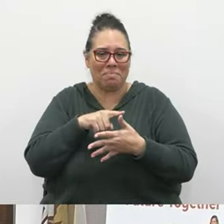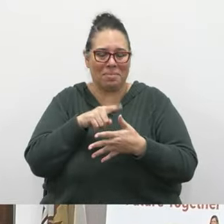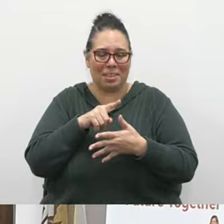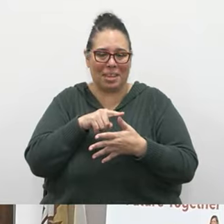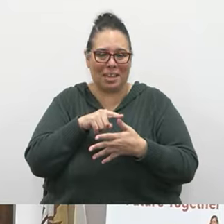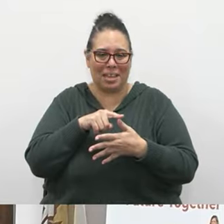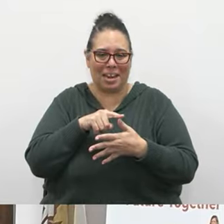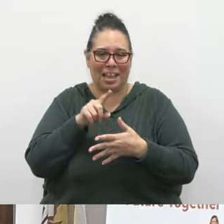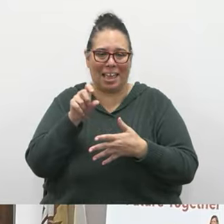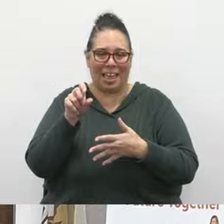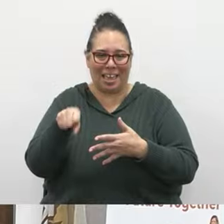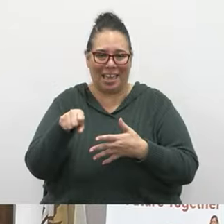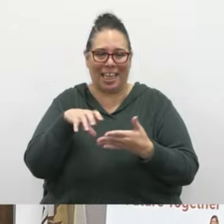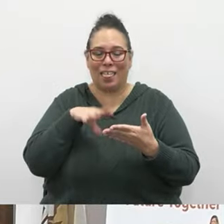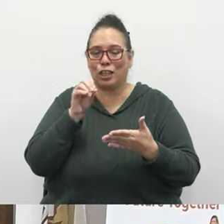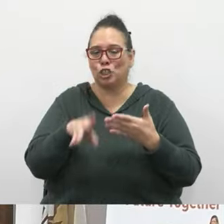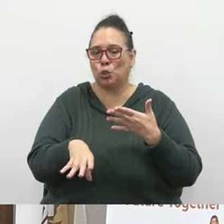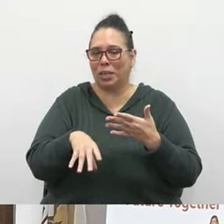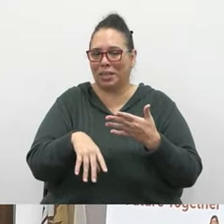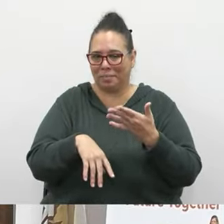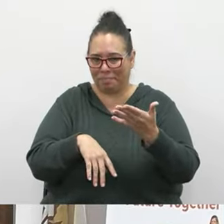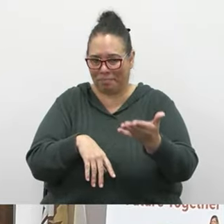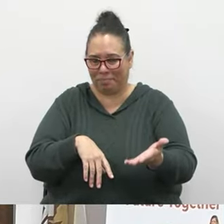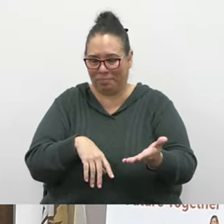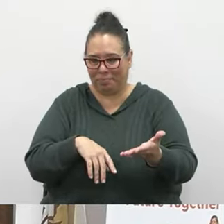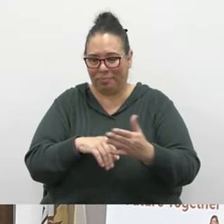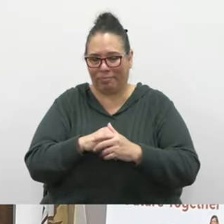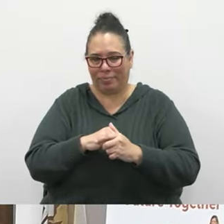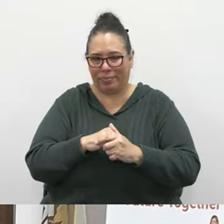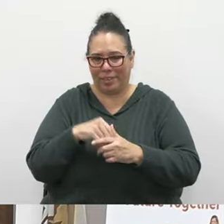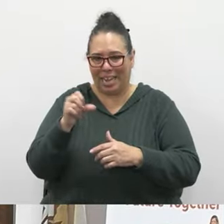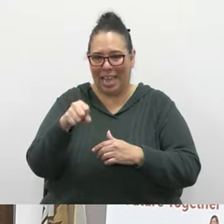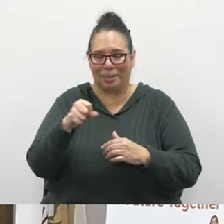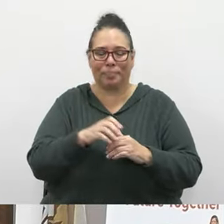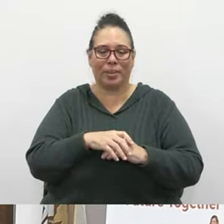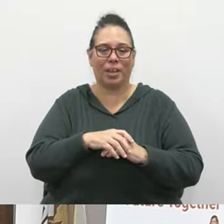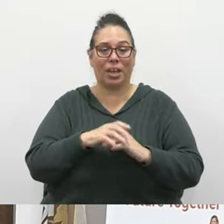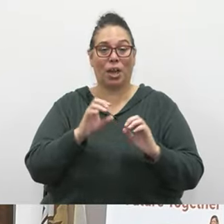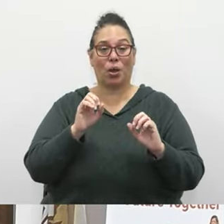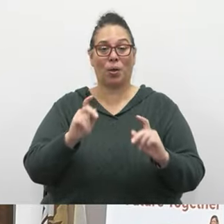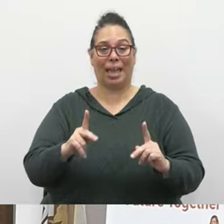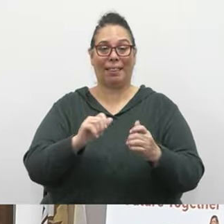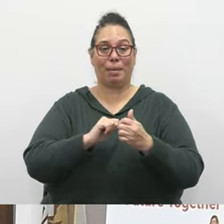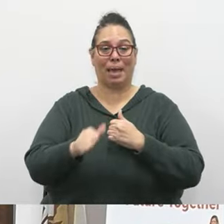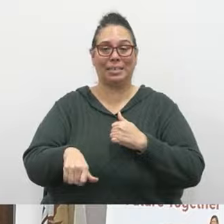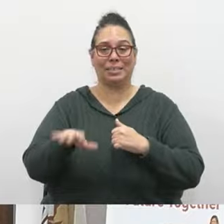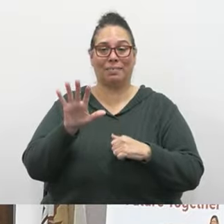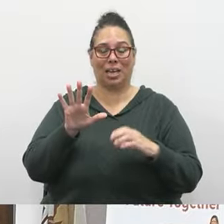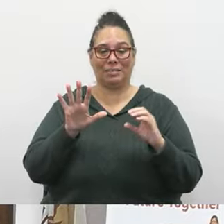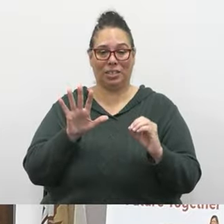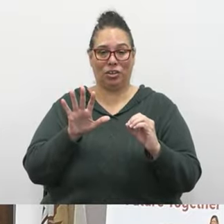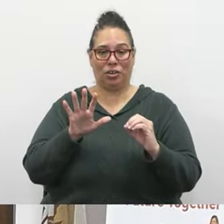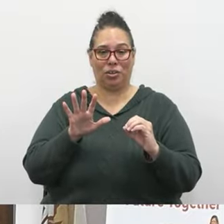Member Miller Aye. and Student Board Member Nuala. Aye. That passes 5-0